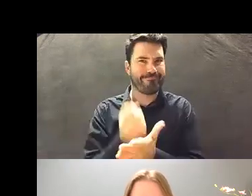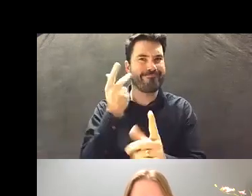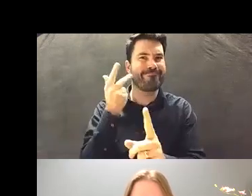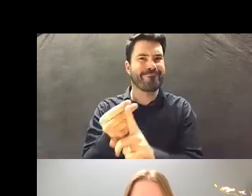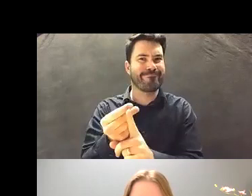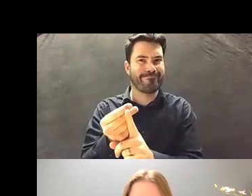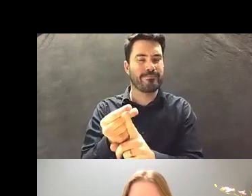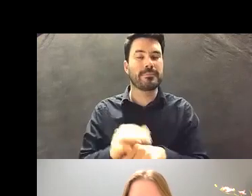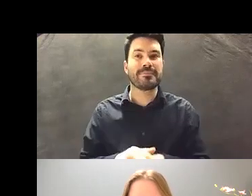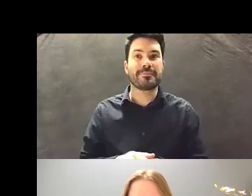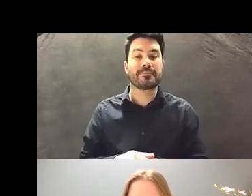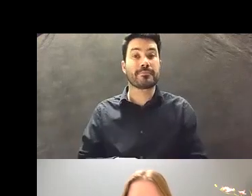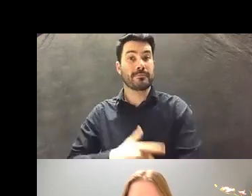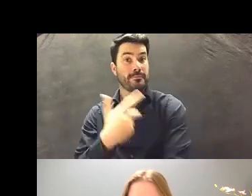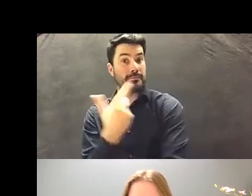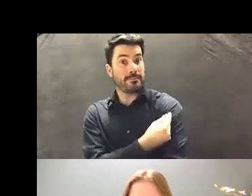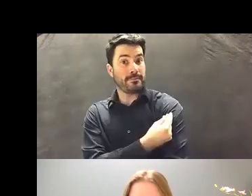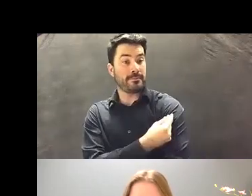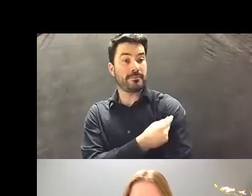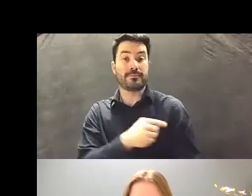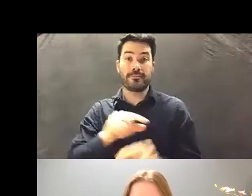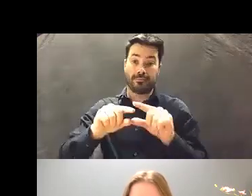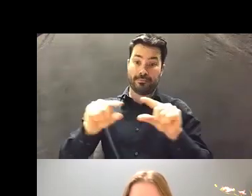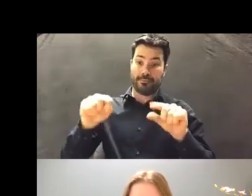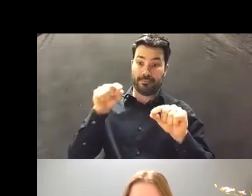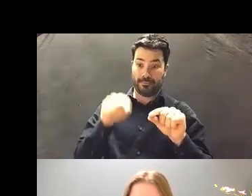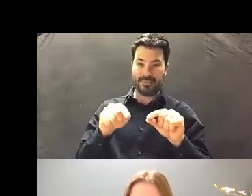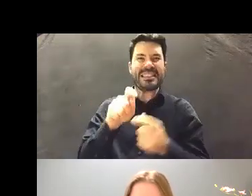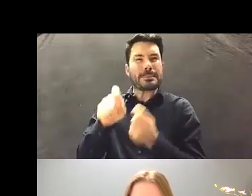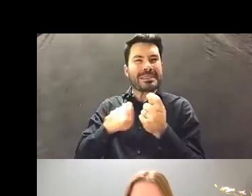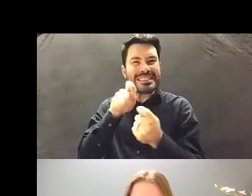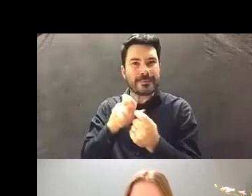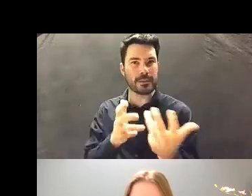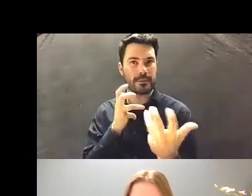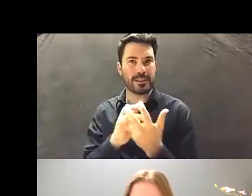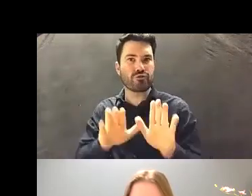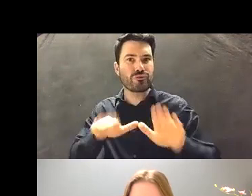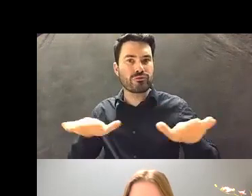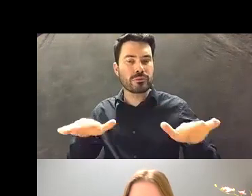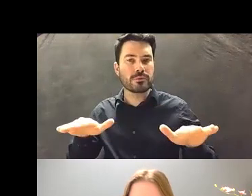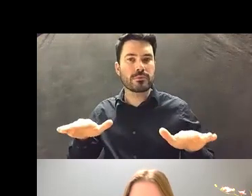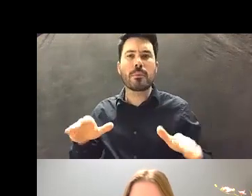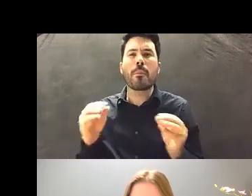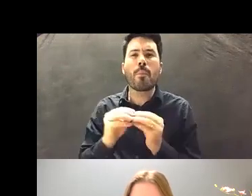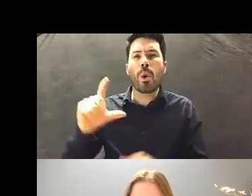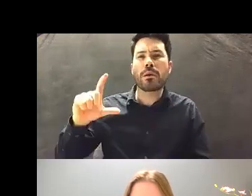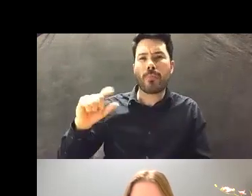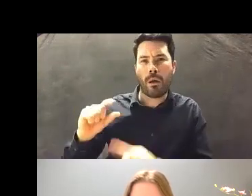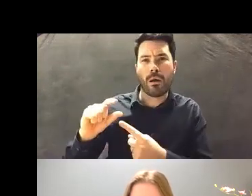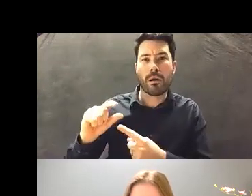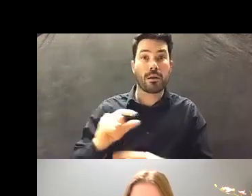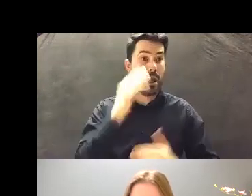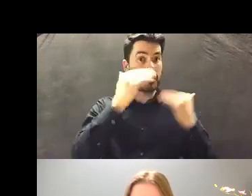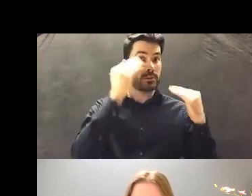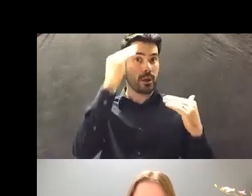is specifically packaged and formulated for this age group. It's a smaller dose, a 10 microgram dose, compared to the 30 microgram dose used